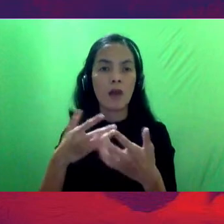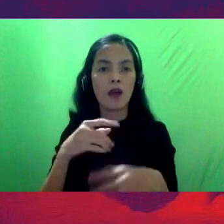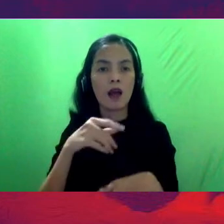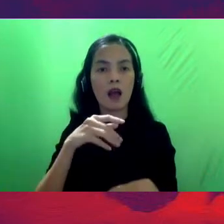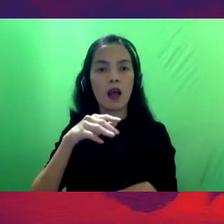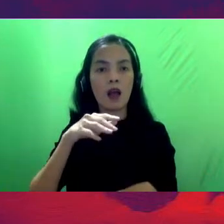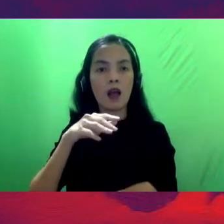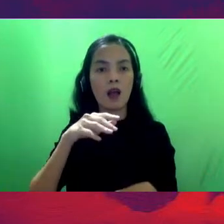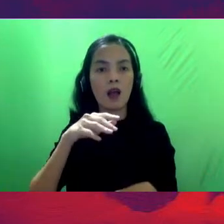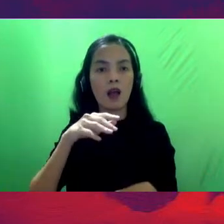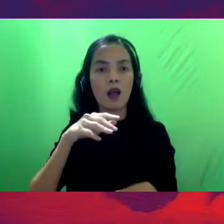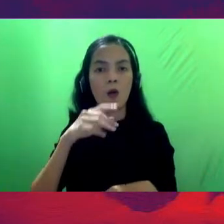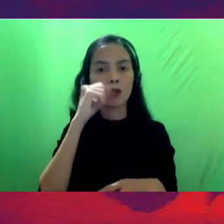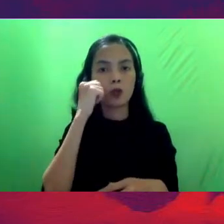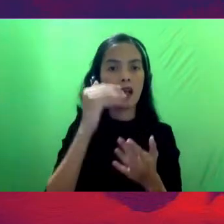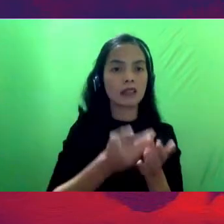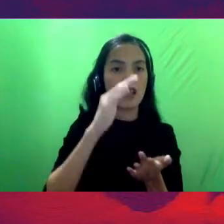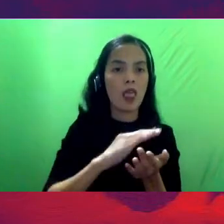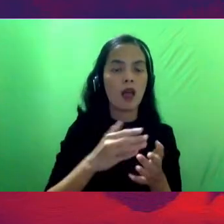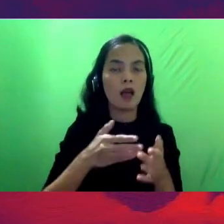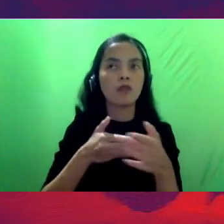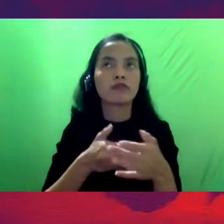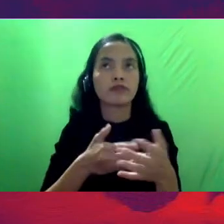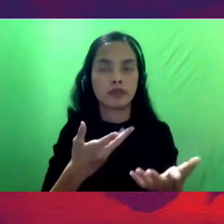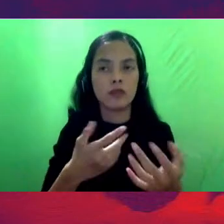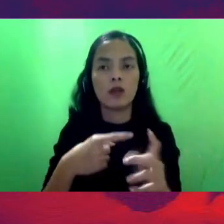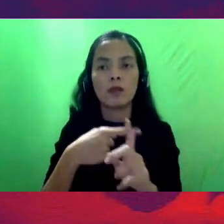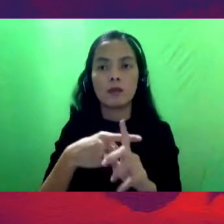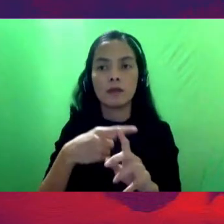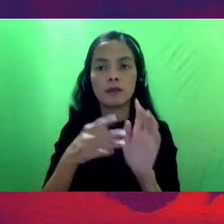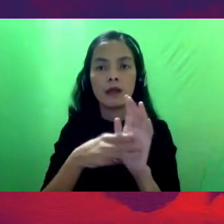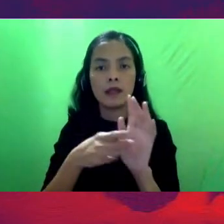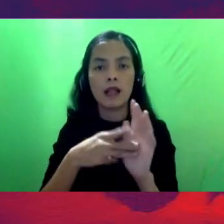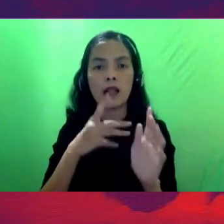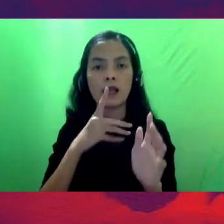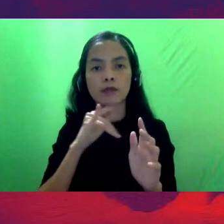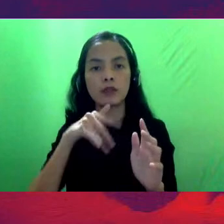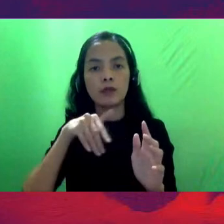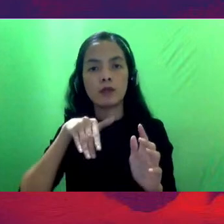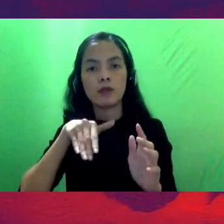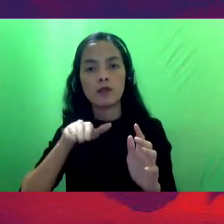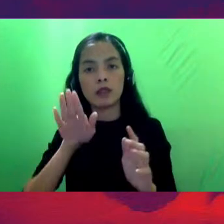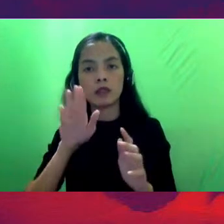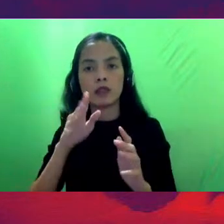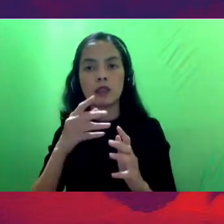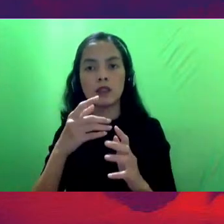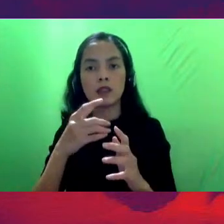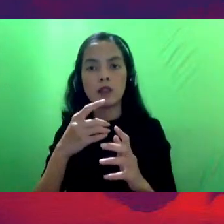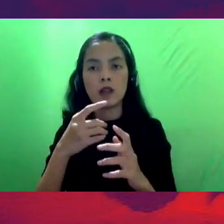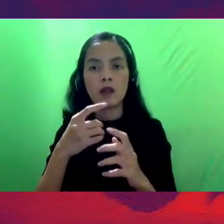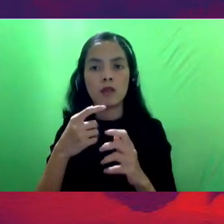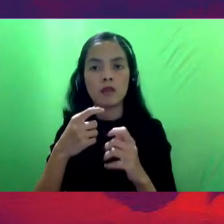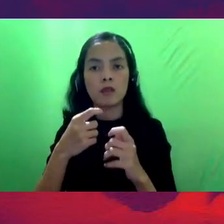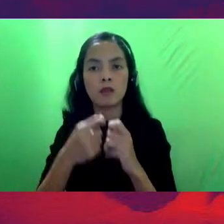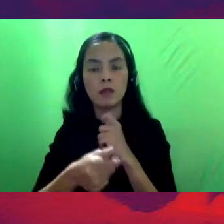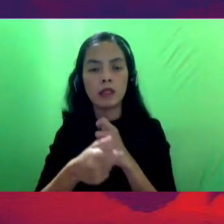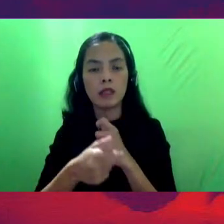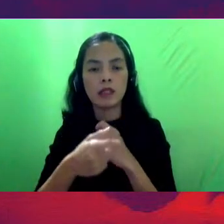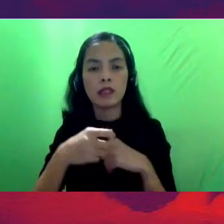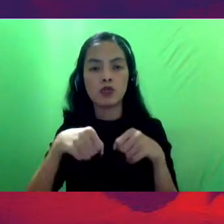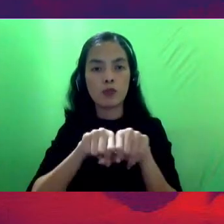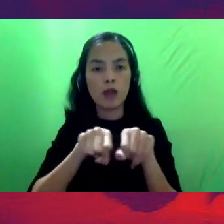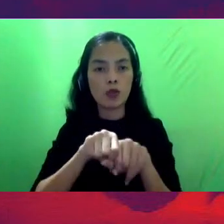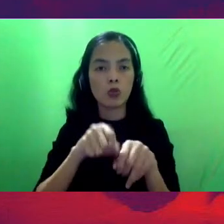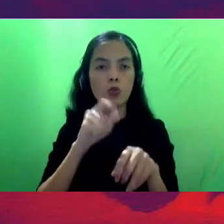also have problem to go just to buy, for example, shoes to support their